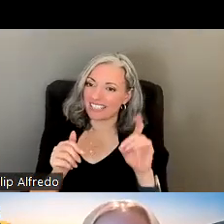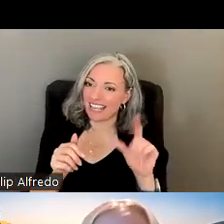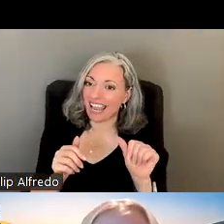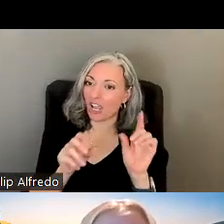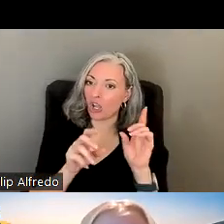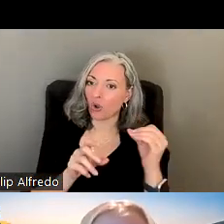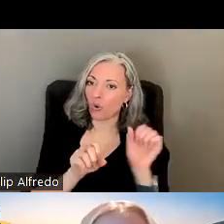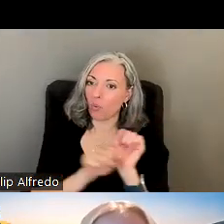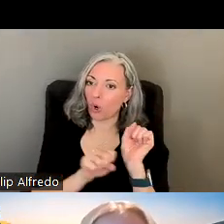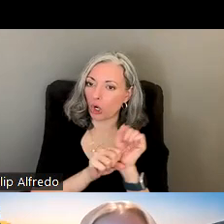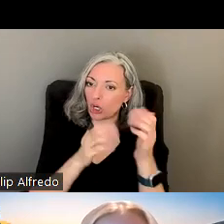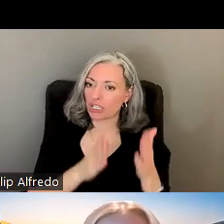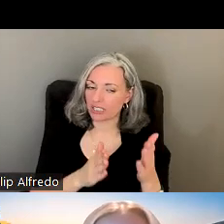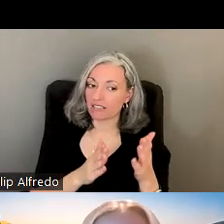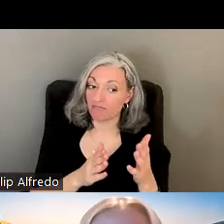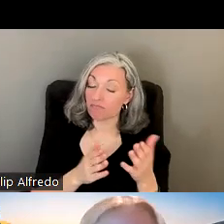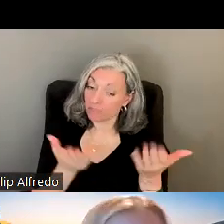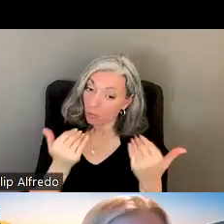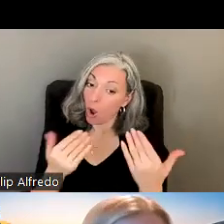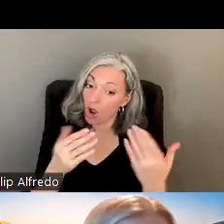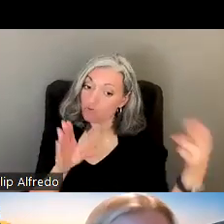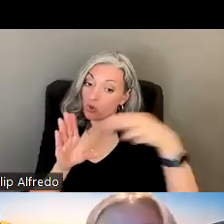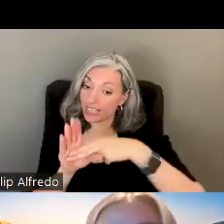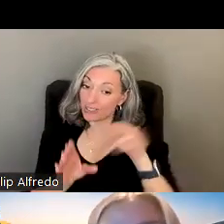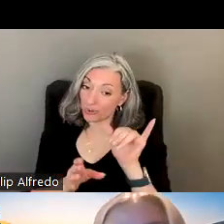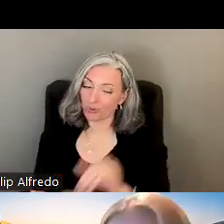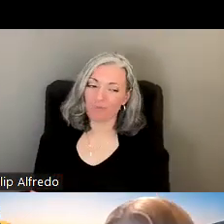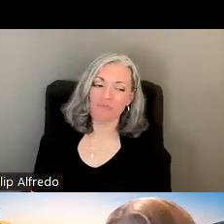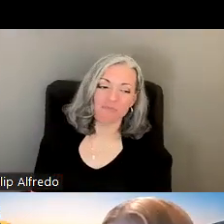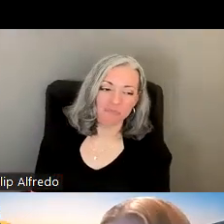the line, to join as well.